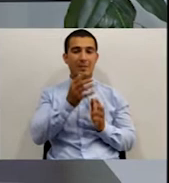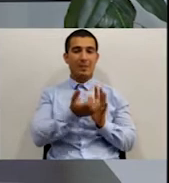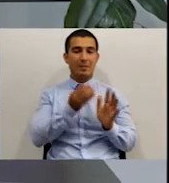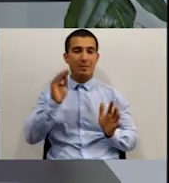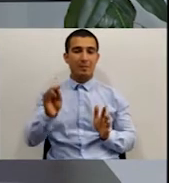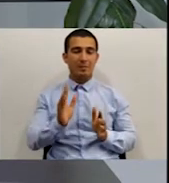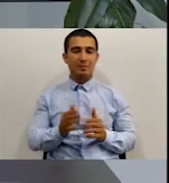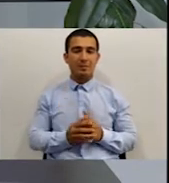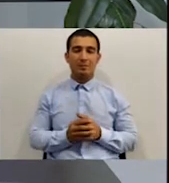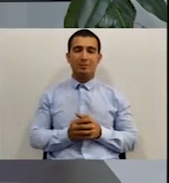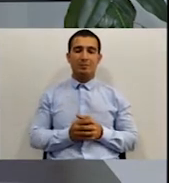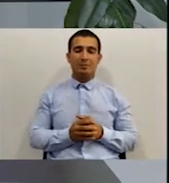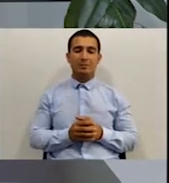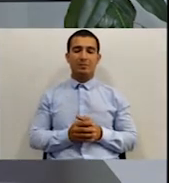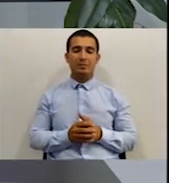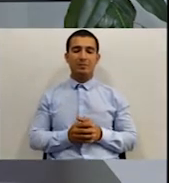tushiramiz.